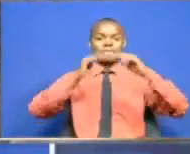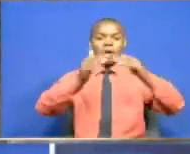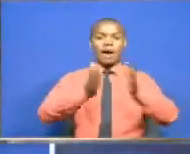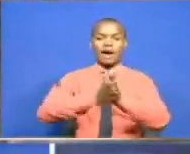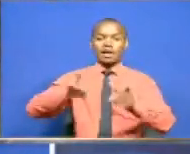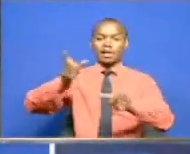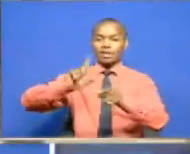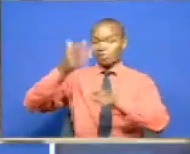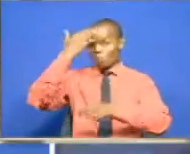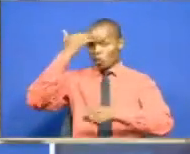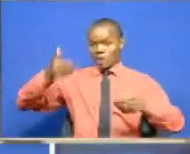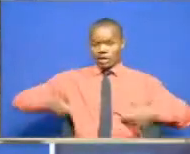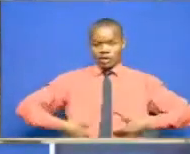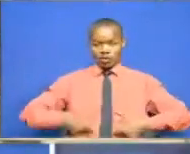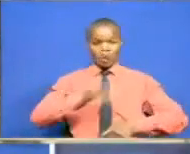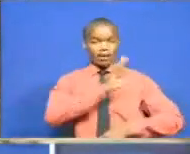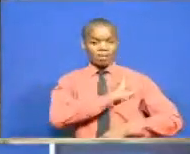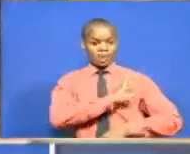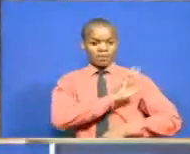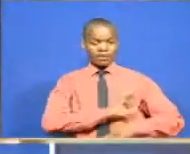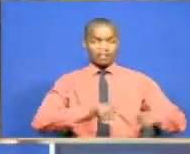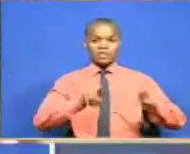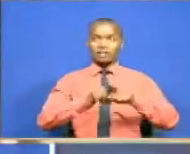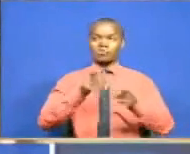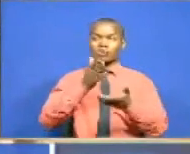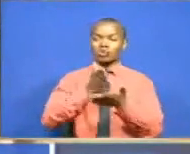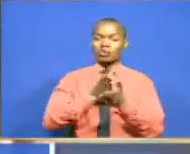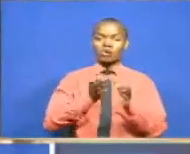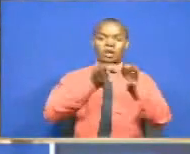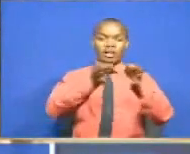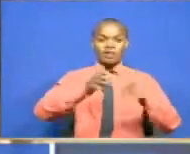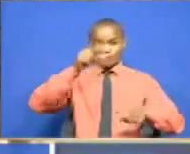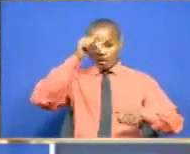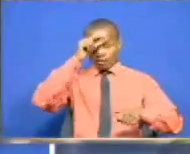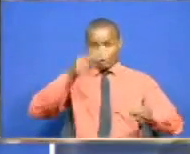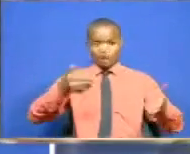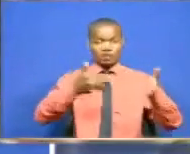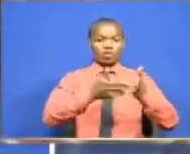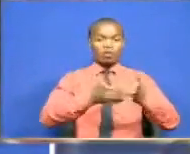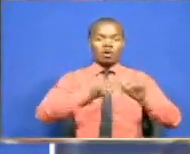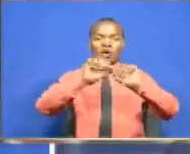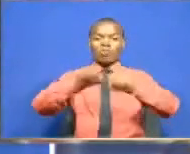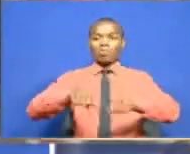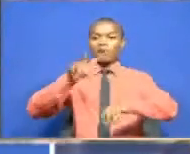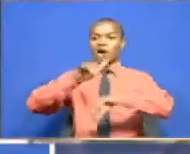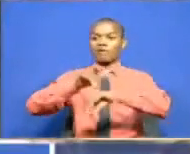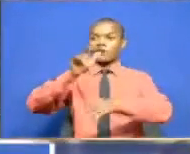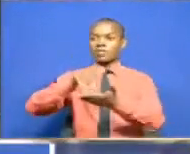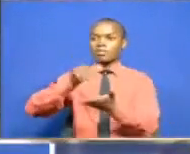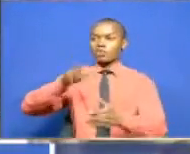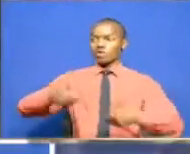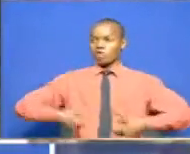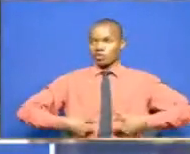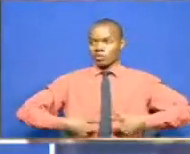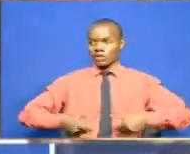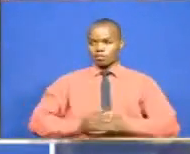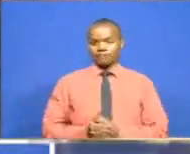the benefits of the program, saying they stand to lose a lot should the government halt the program. Gasea hawa vijana Kenya